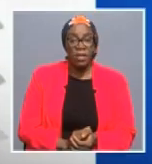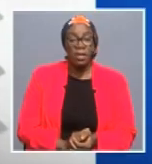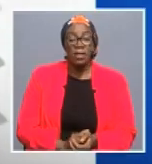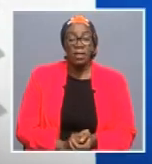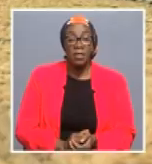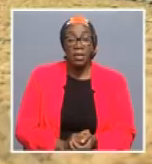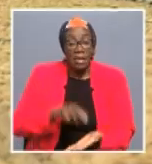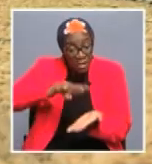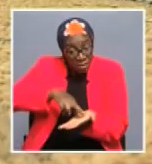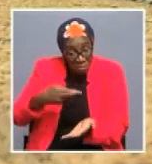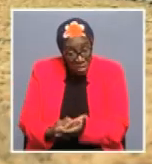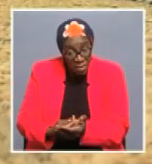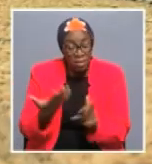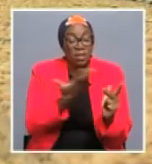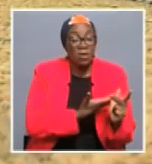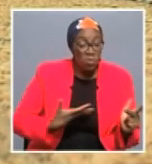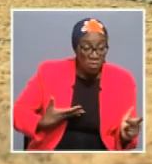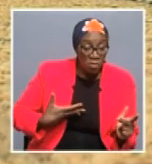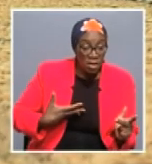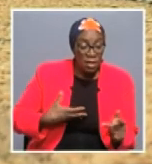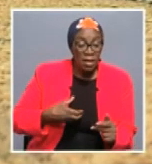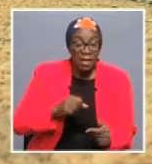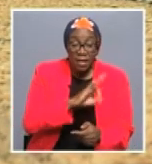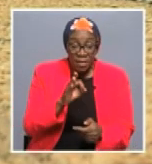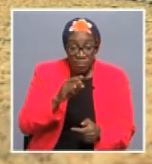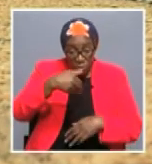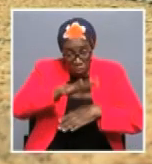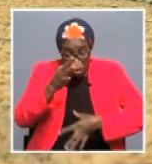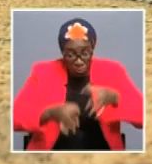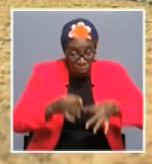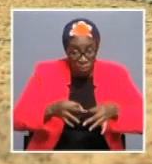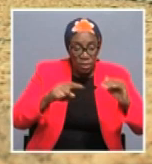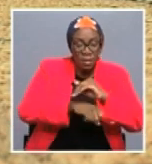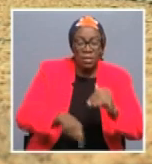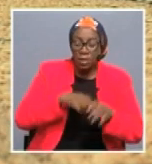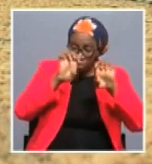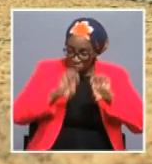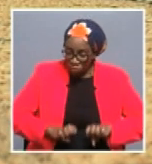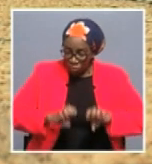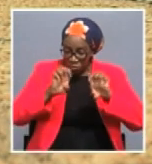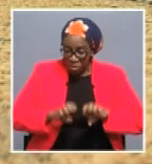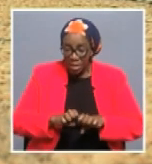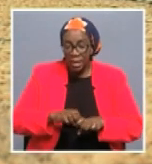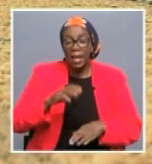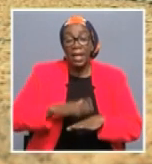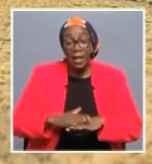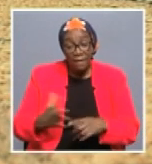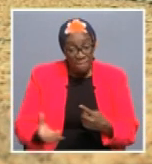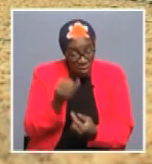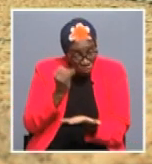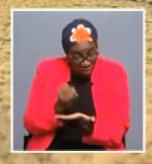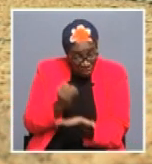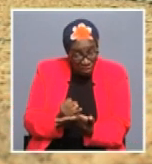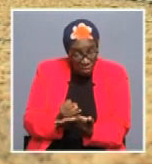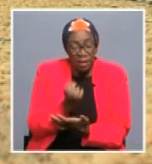guilty, could have faced the death penalty. And for that reason, one must really, in my opinion, one must